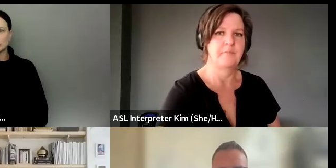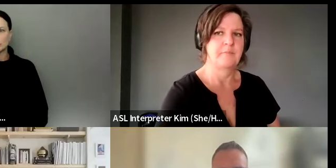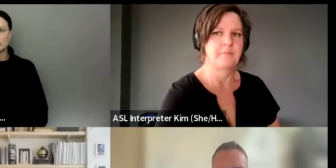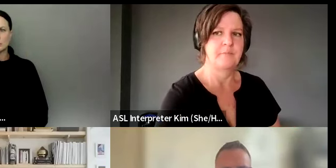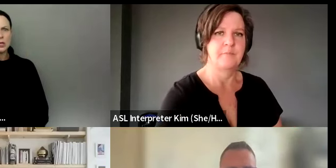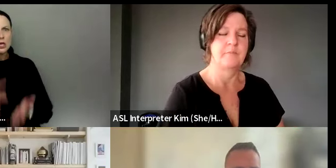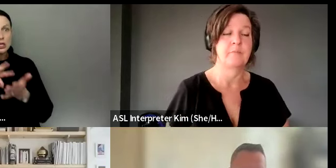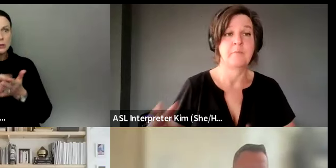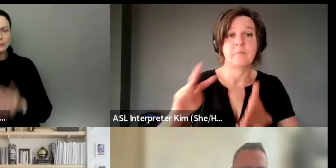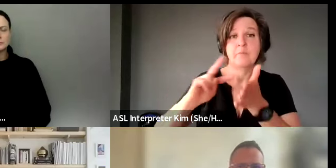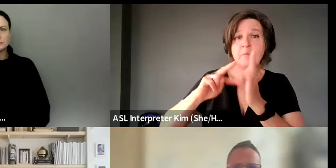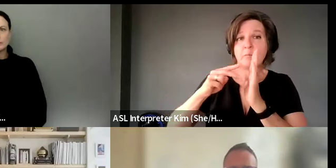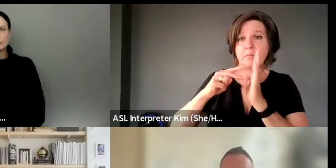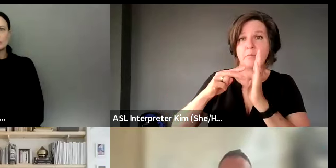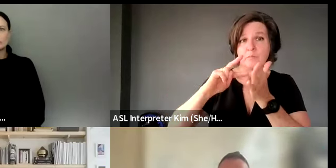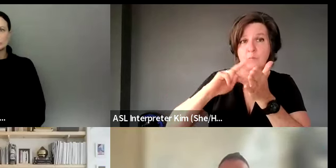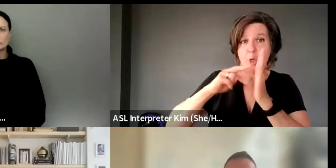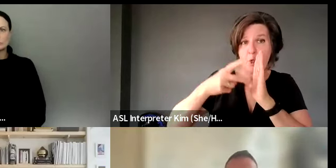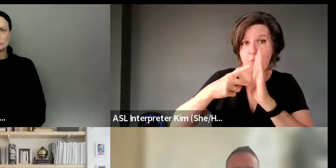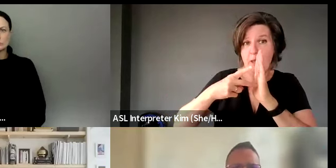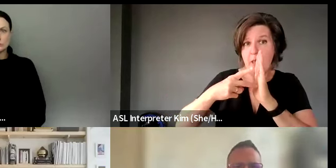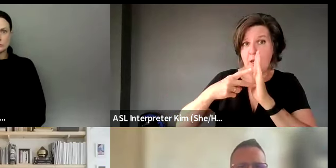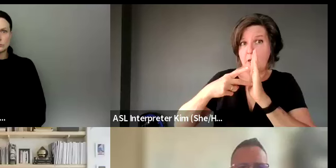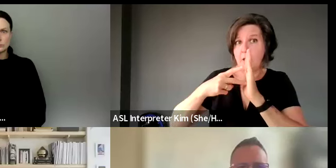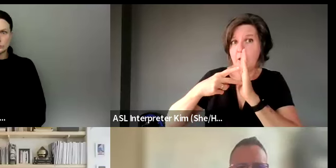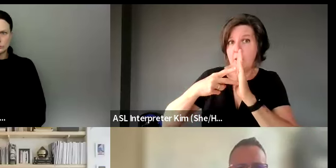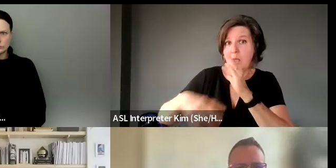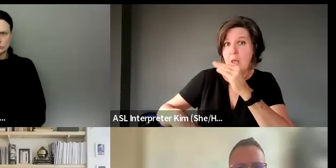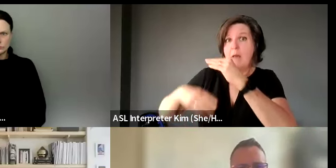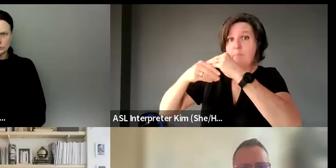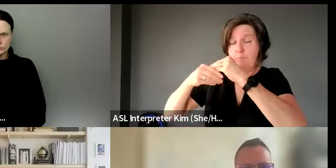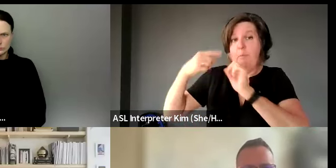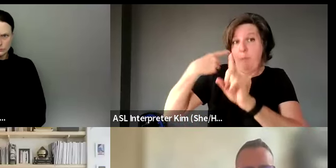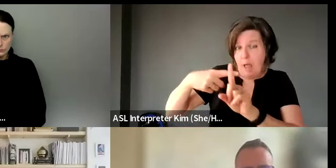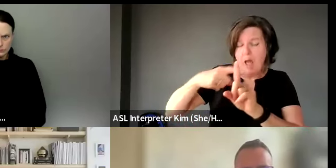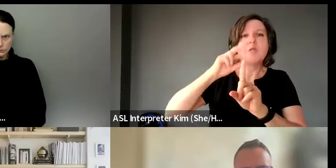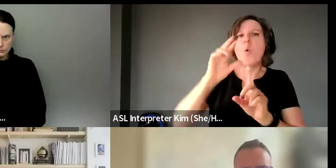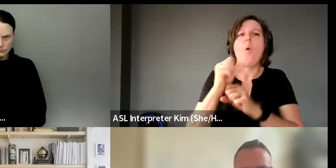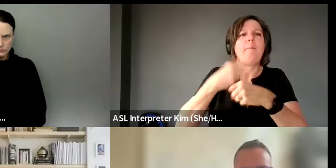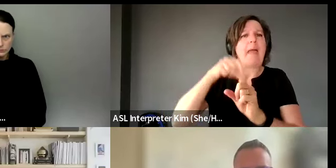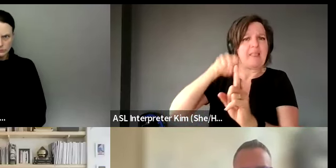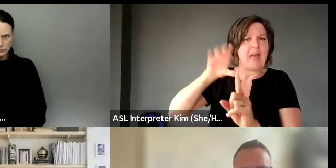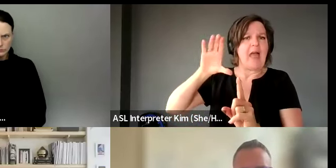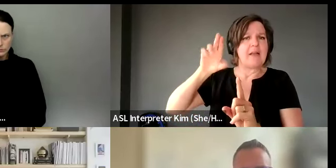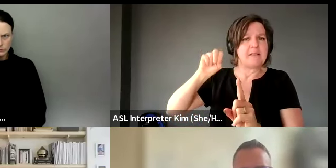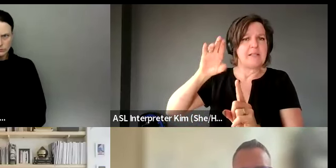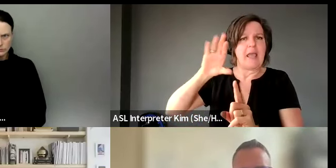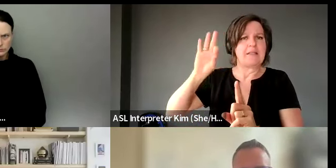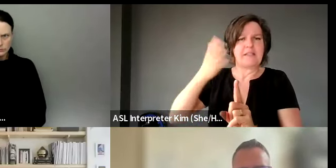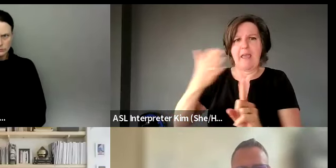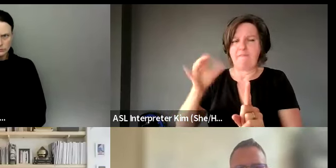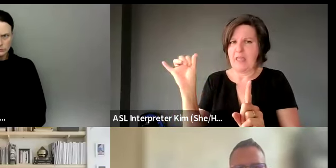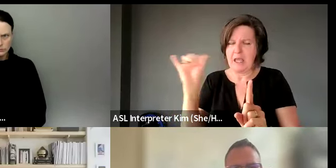You mean an addition or making it a CNCF thing as well? Or